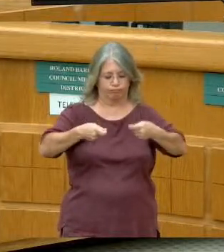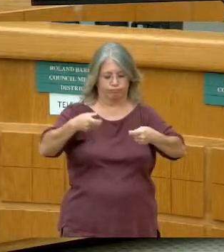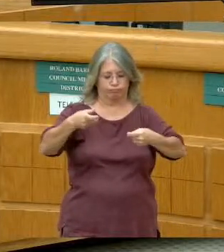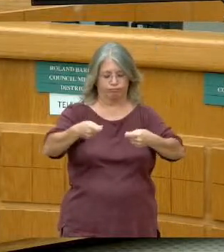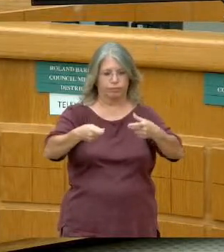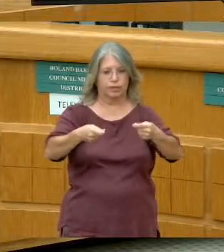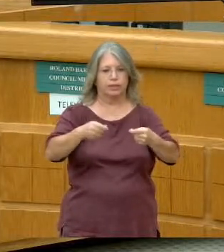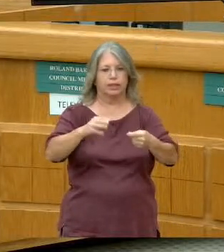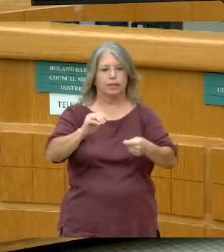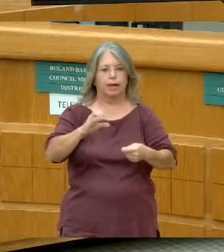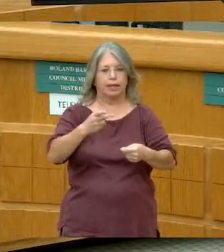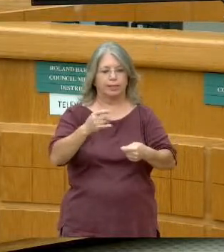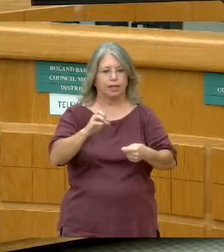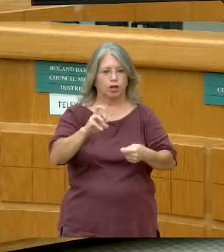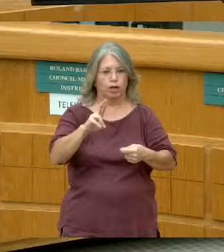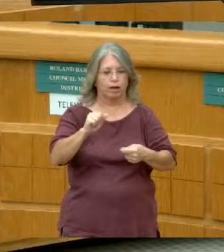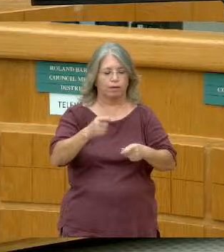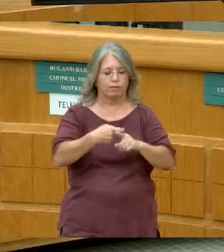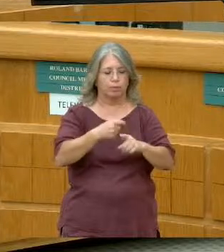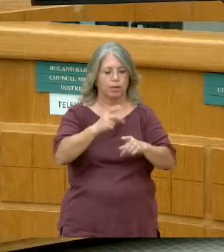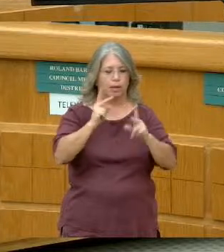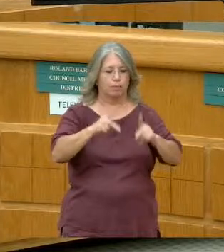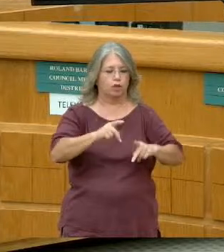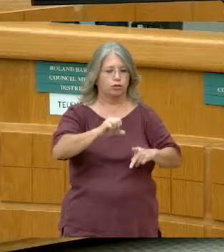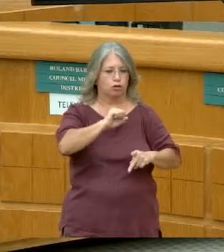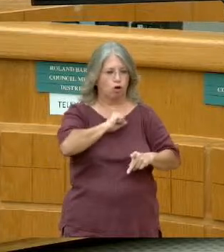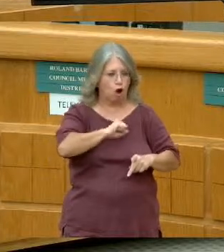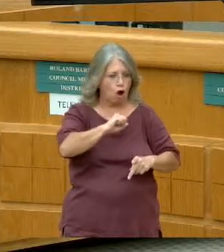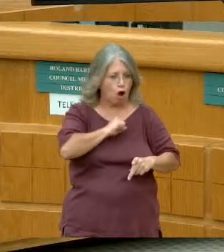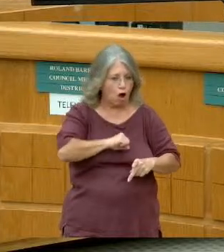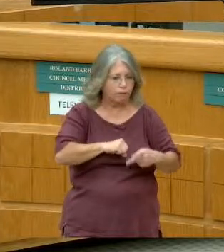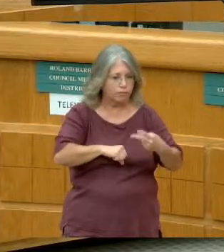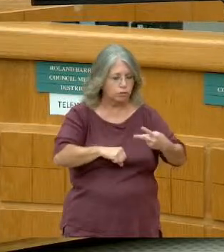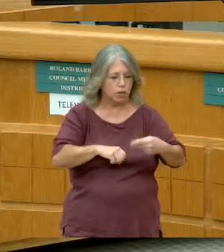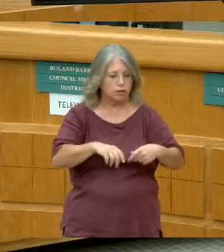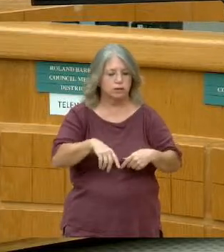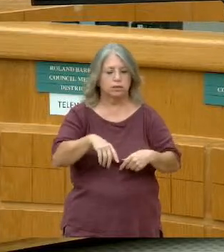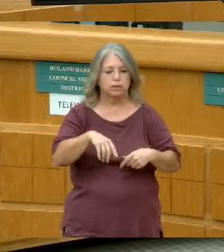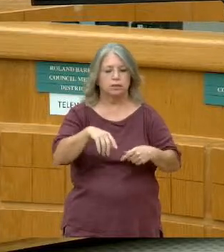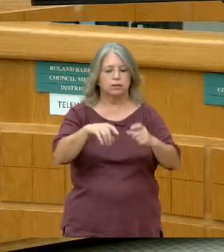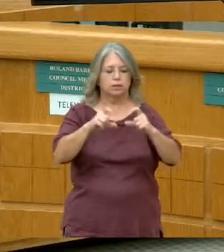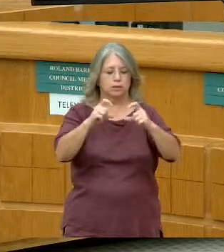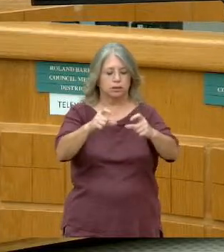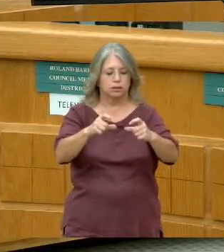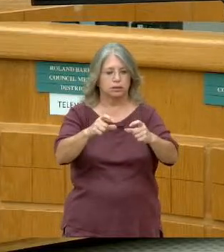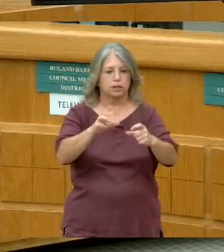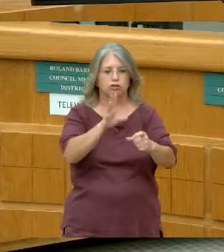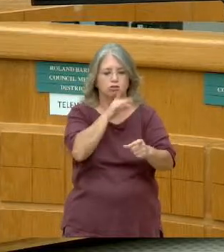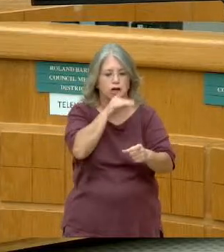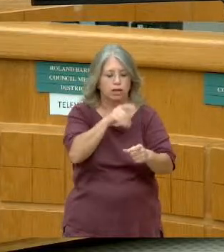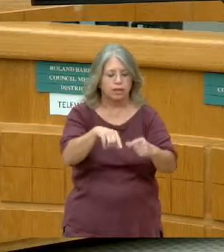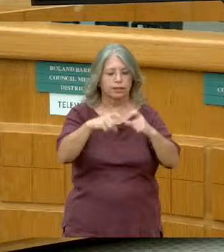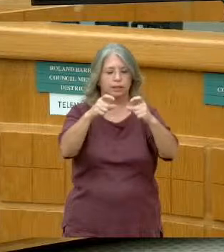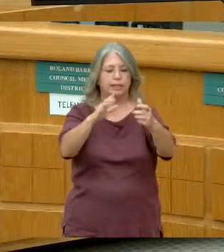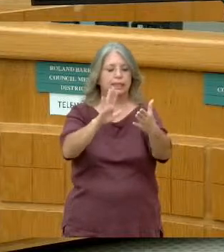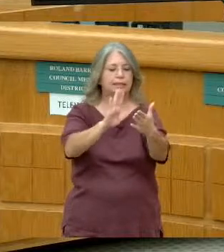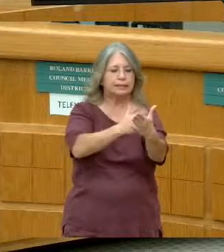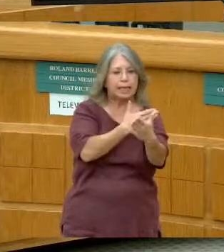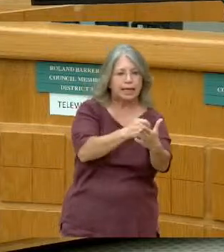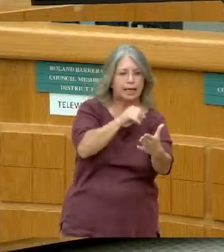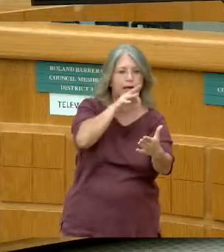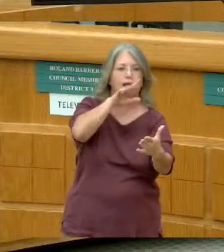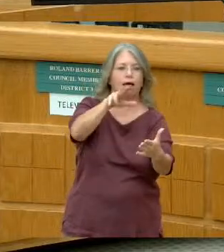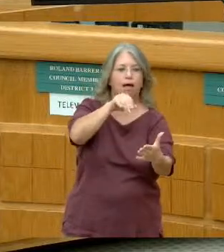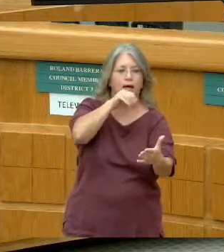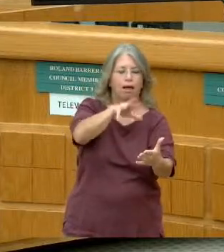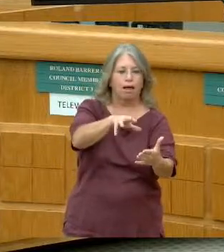coughing twice, talking for 1 minute, singing, and sneezing once without a mask or with a mask. And